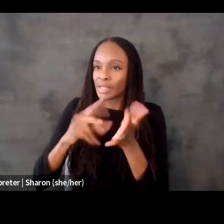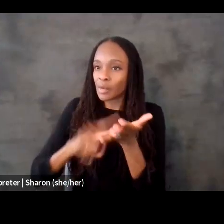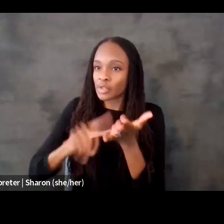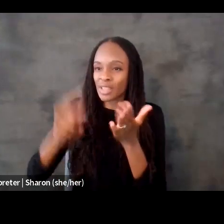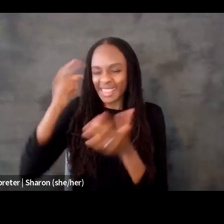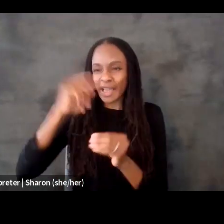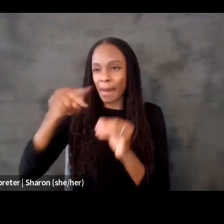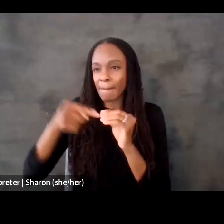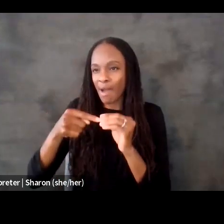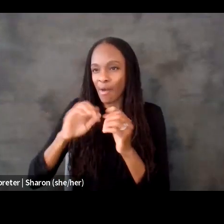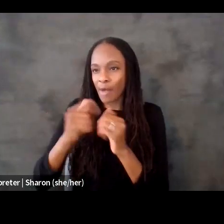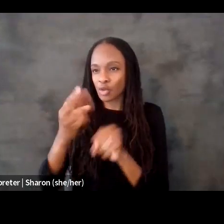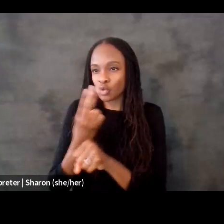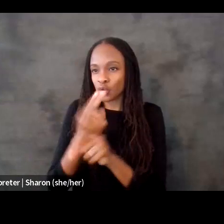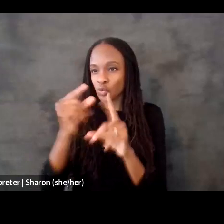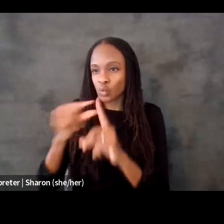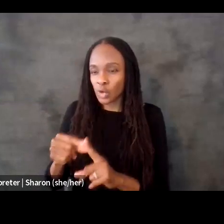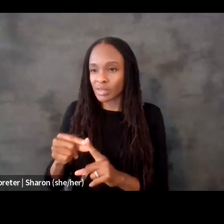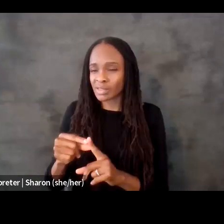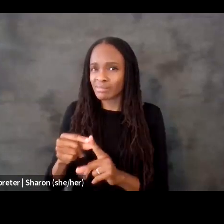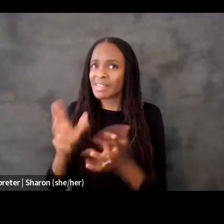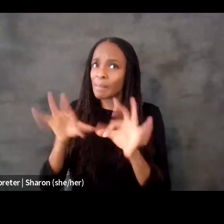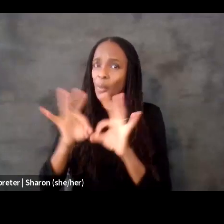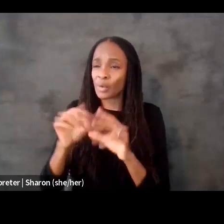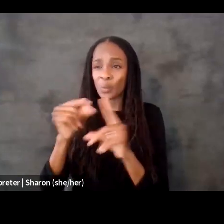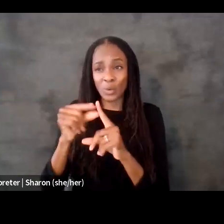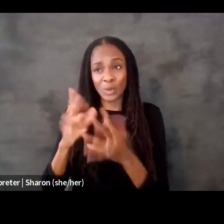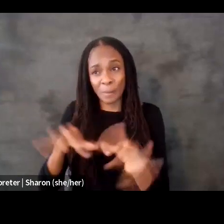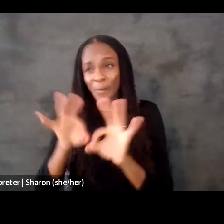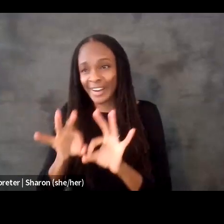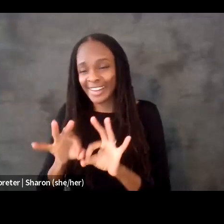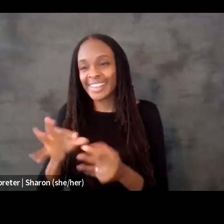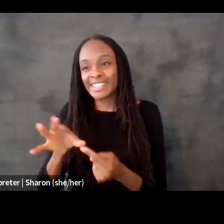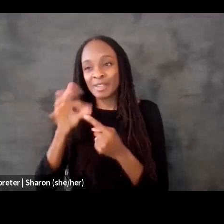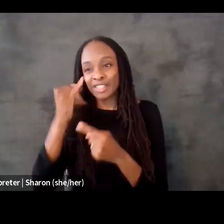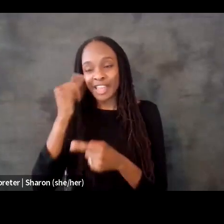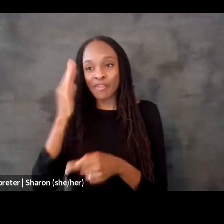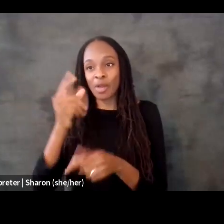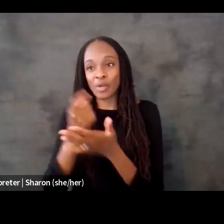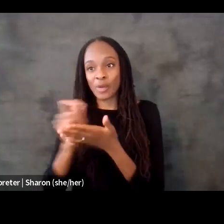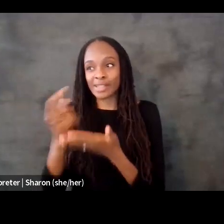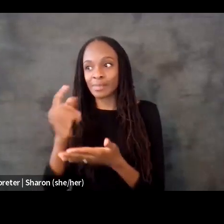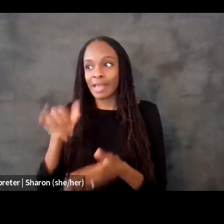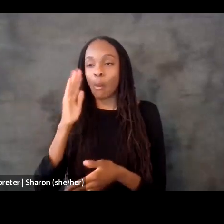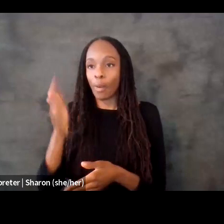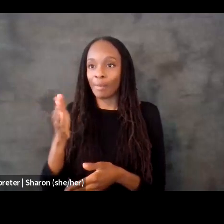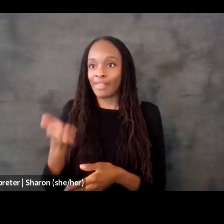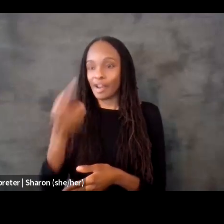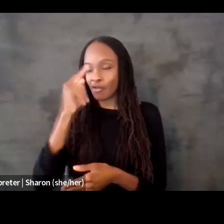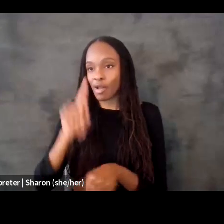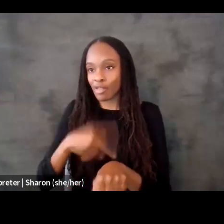of words. Words matter. A lot, especially when we're writing things that are going to be there for a long time. And so use